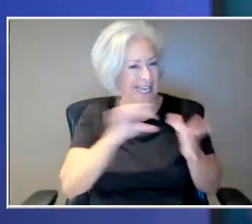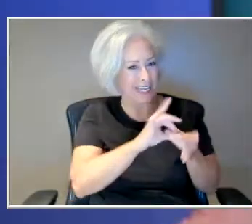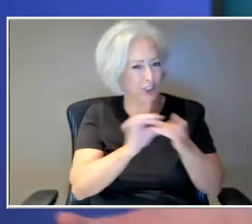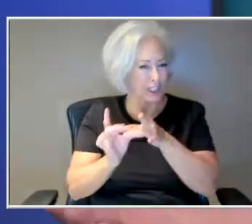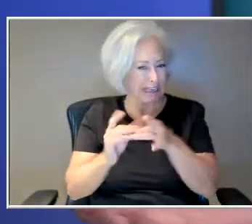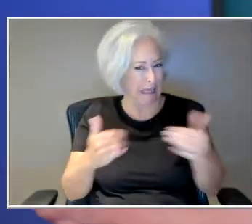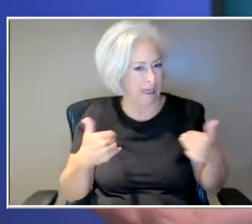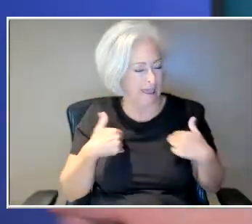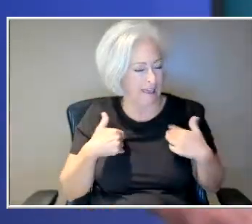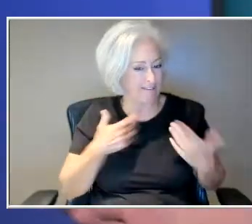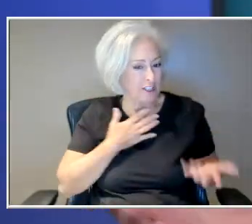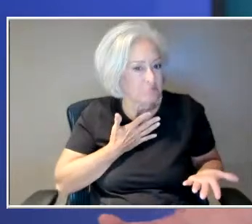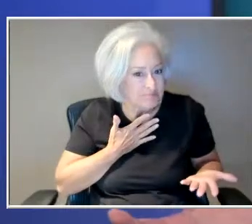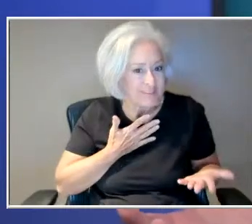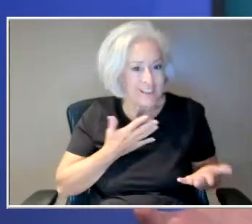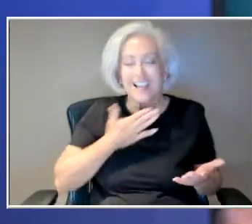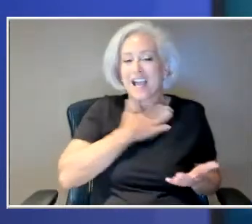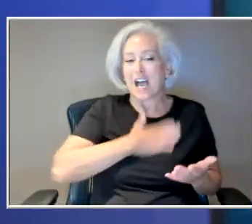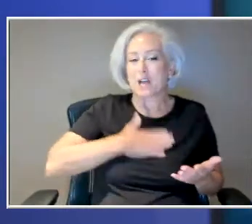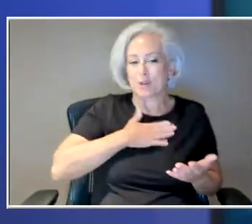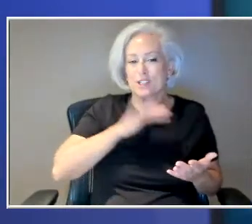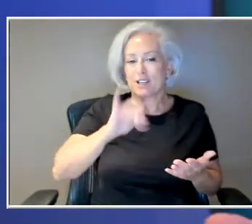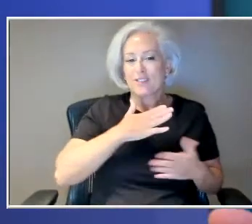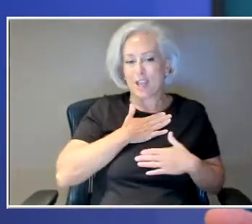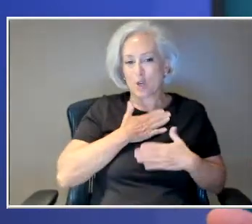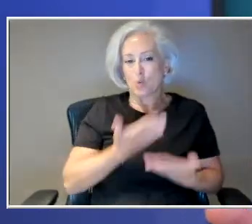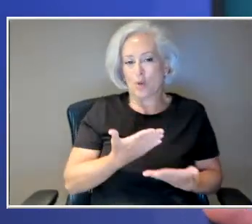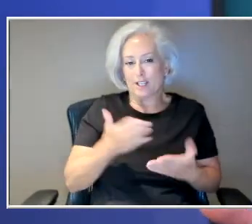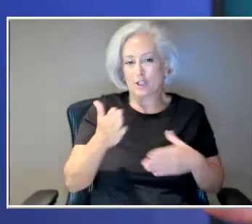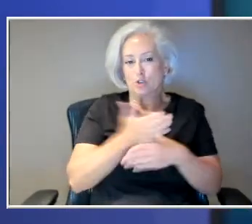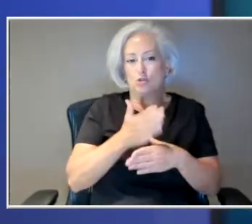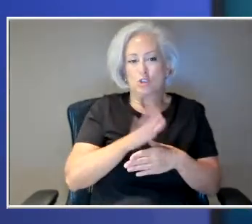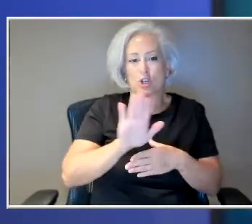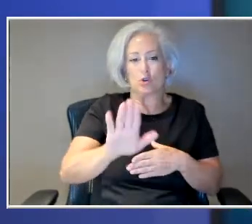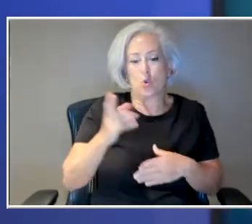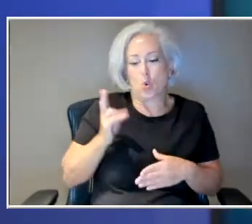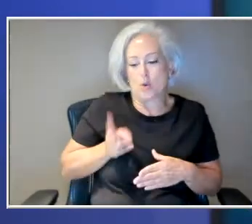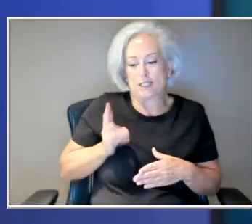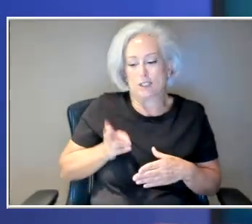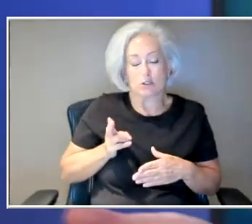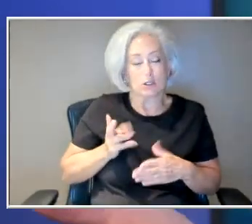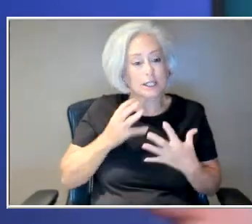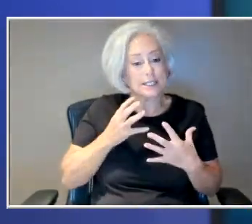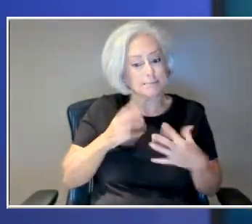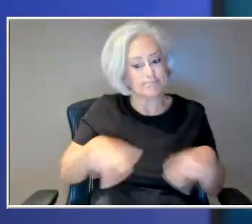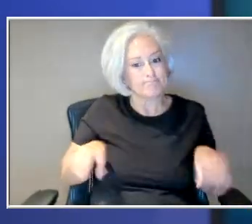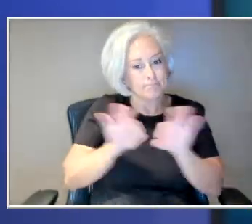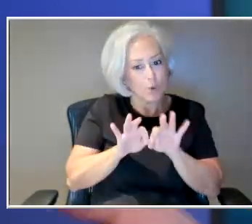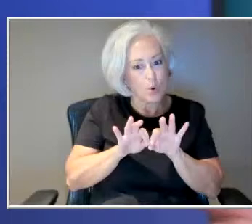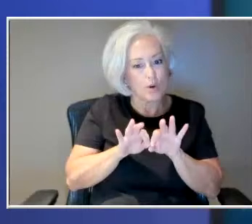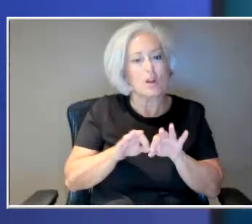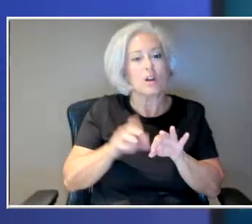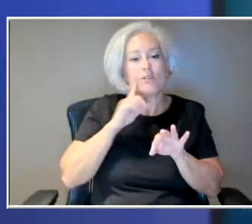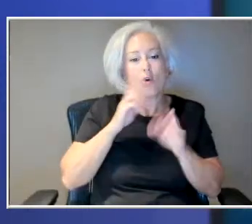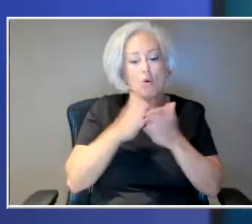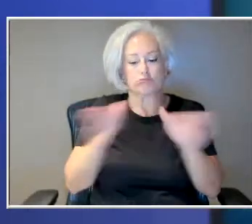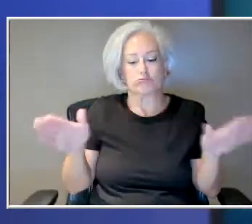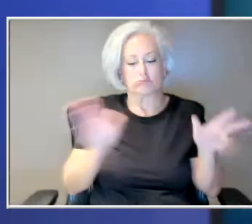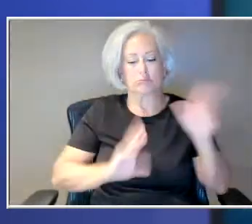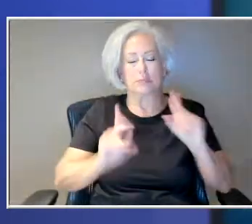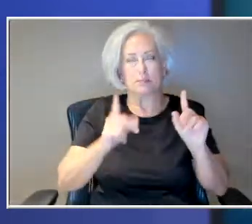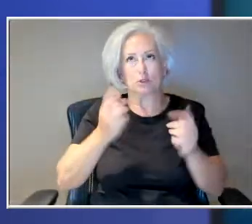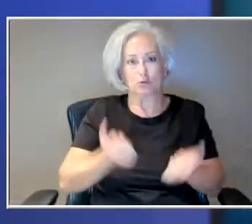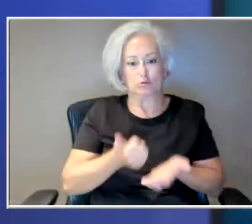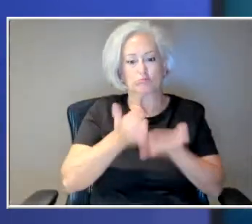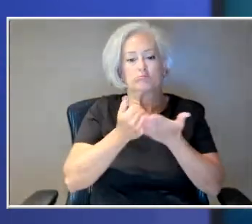I appreciate that you're willing to share this part of the history, because I think it's very valuable from the general public's understanding of these